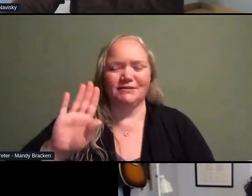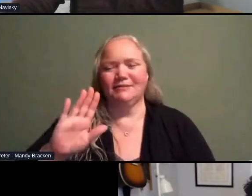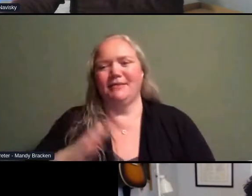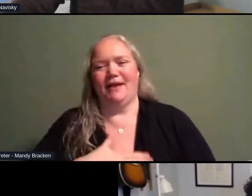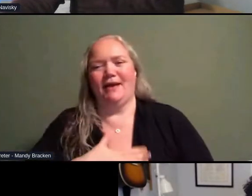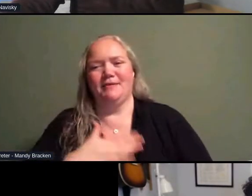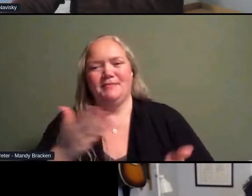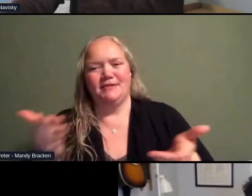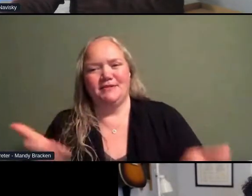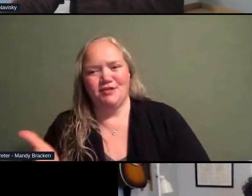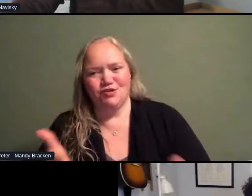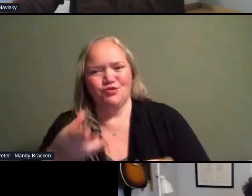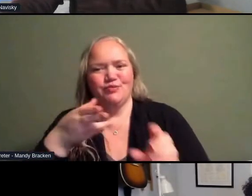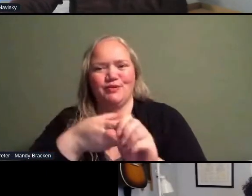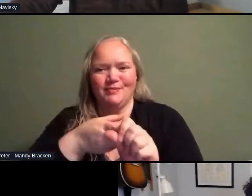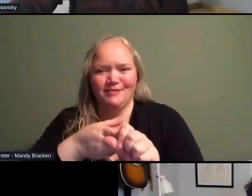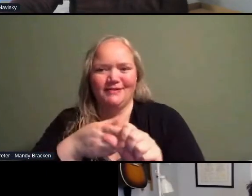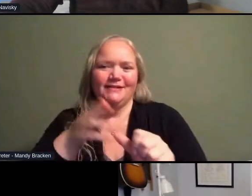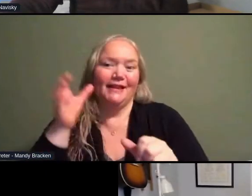tonight.